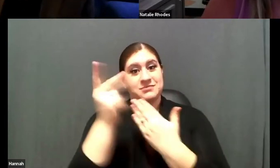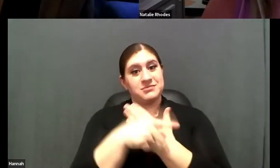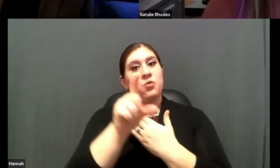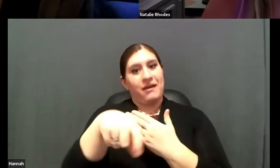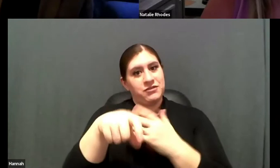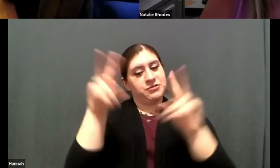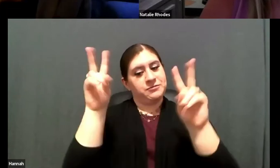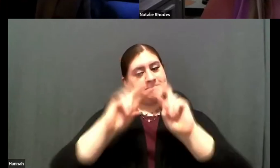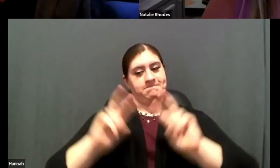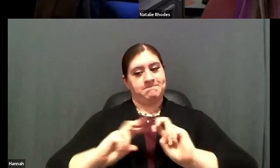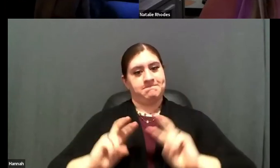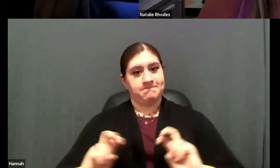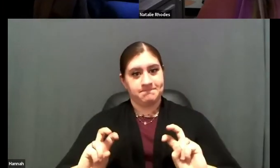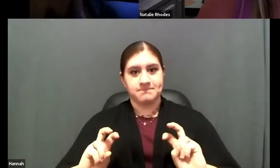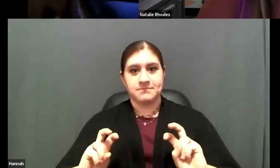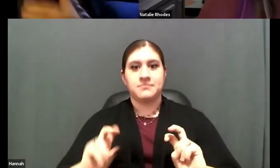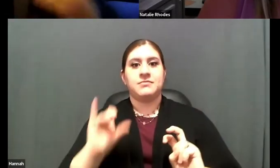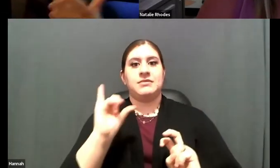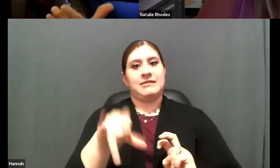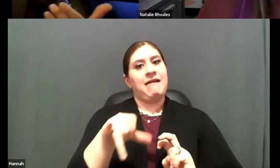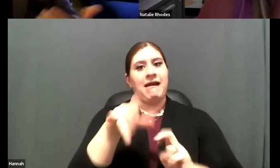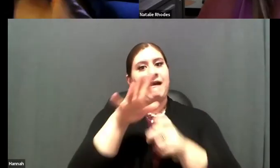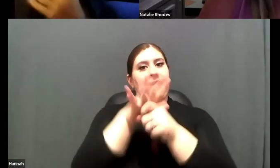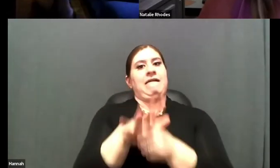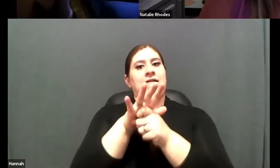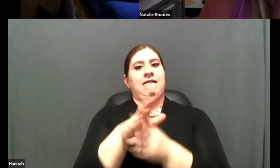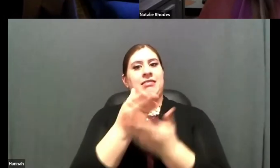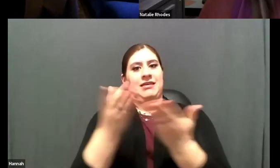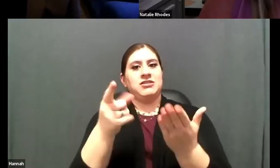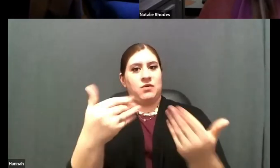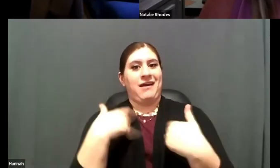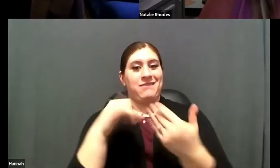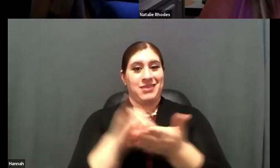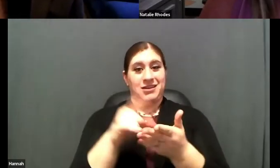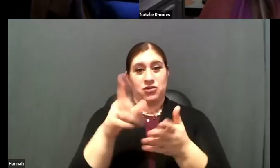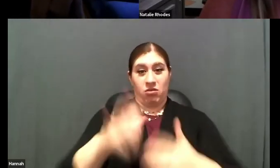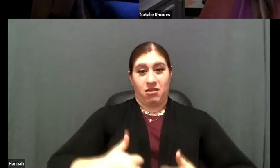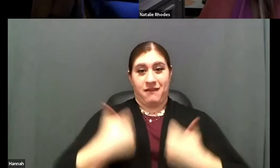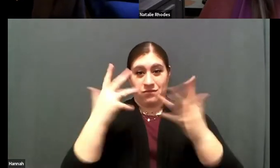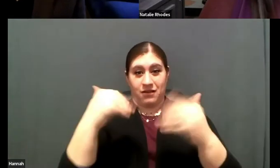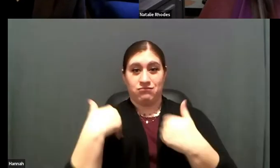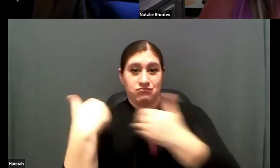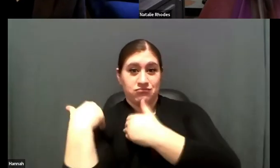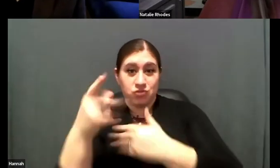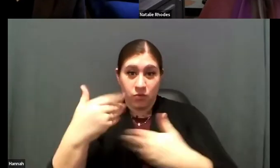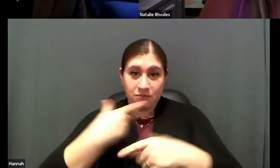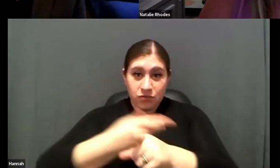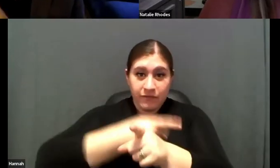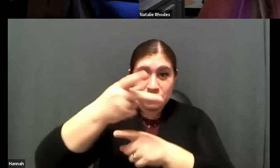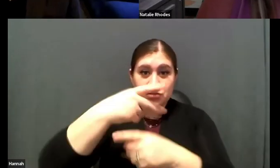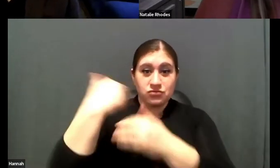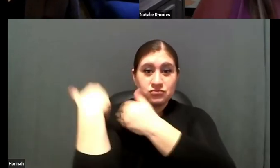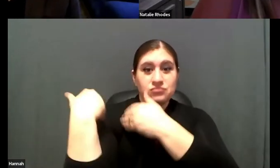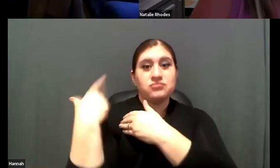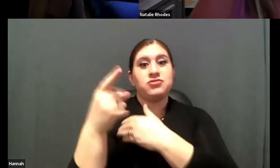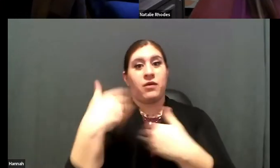evaluate those stressors you have in your life, those responsibilities you already have. Do you have professional responsibilities? Do you